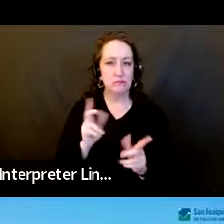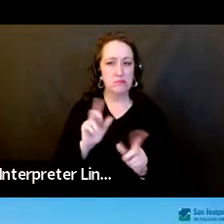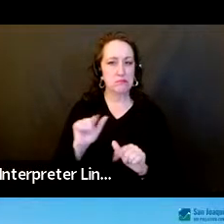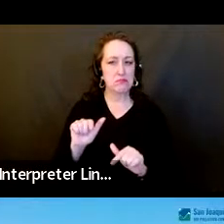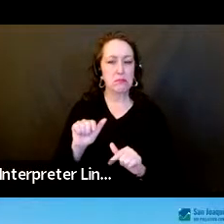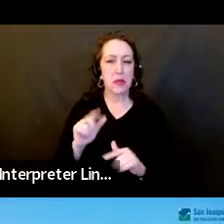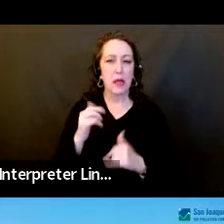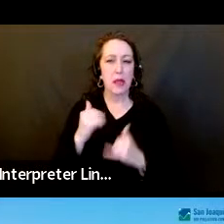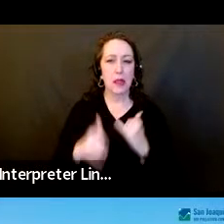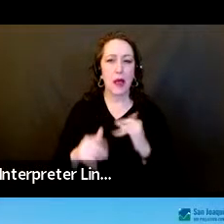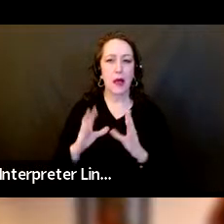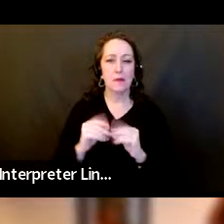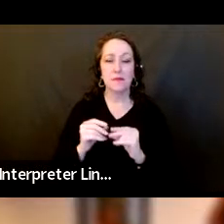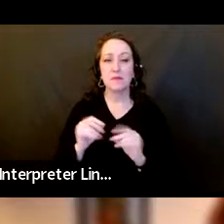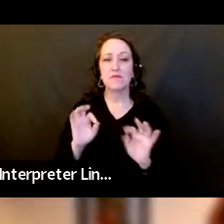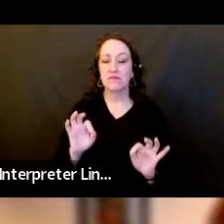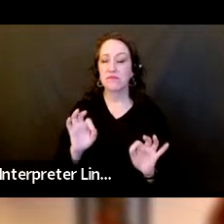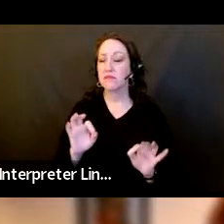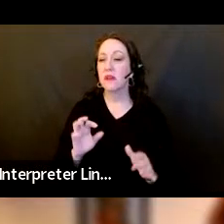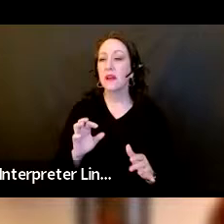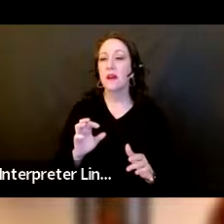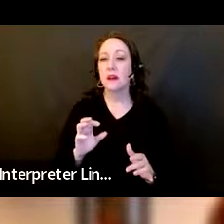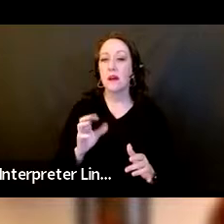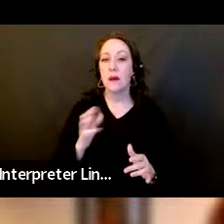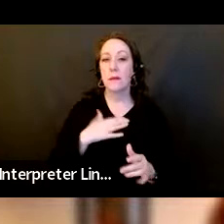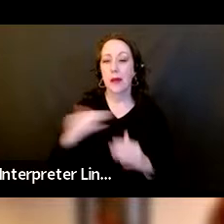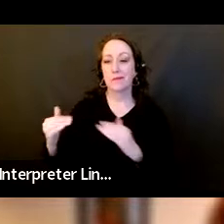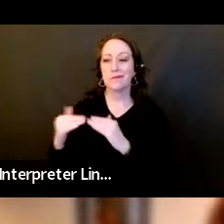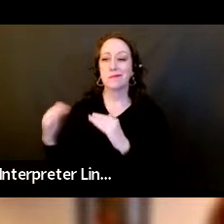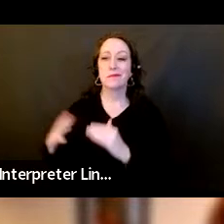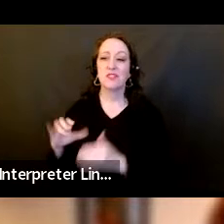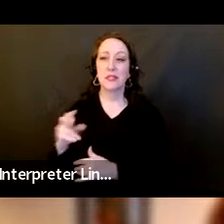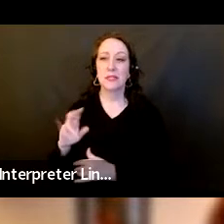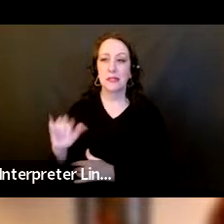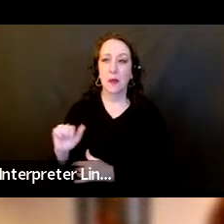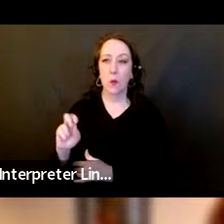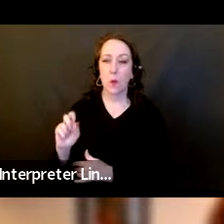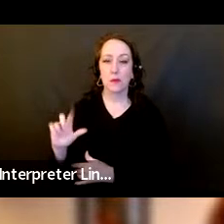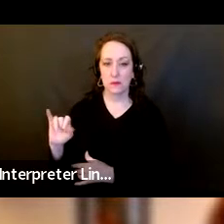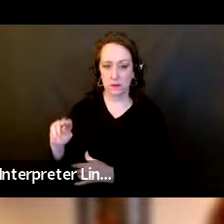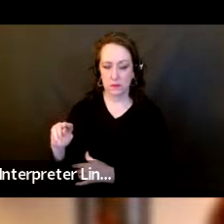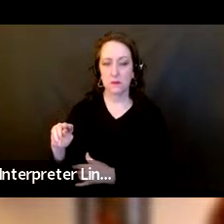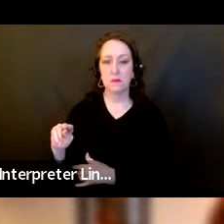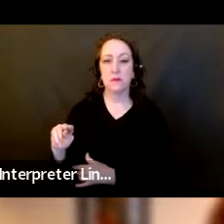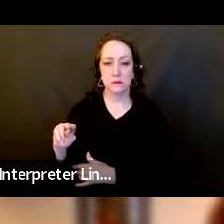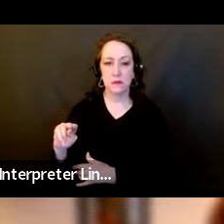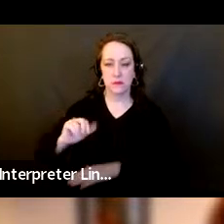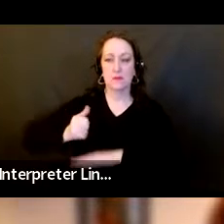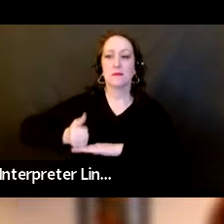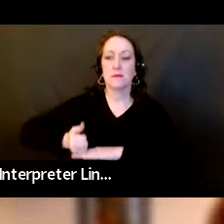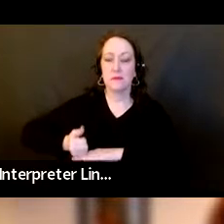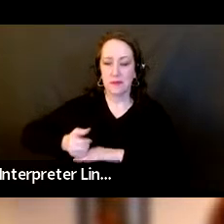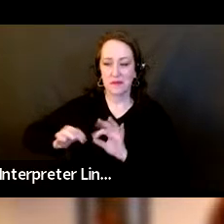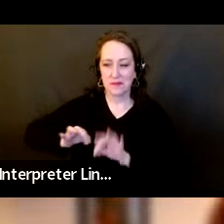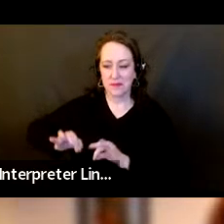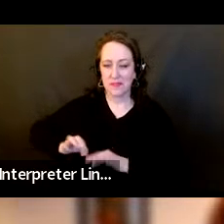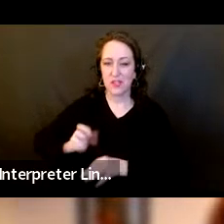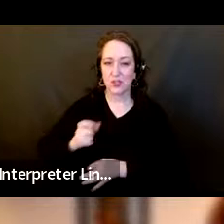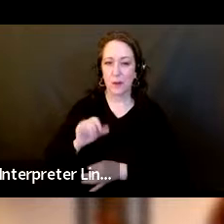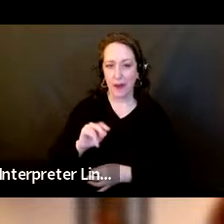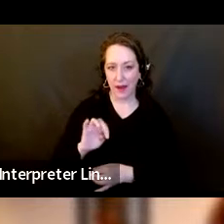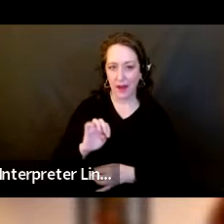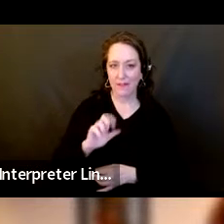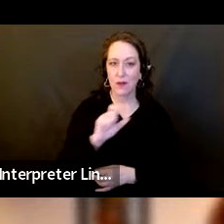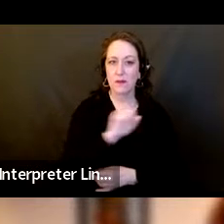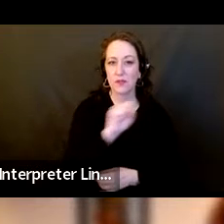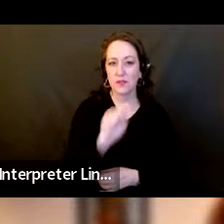our last meeting. This was something that actually my colleague Jessica Olson kind of teed up, and we had Jermaine from Stockton Unified School